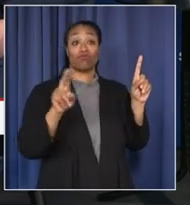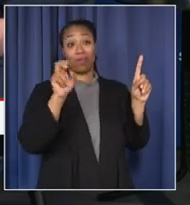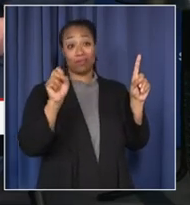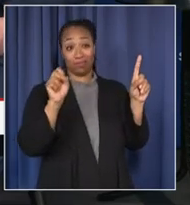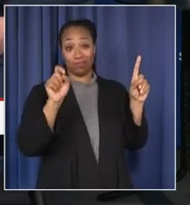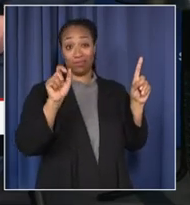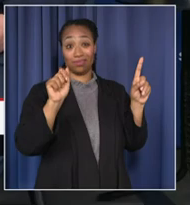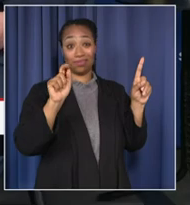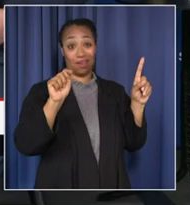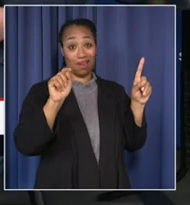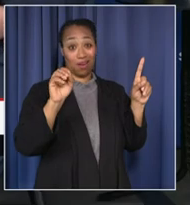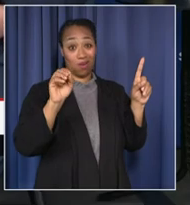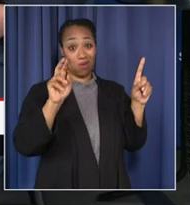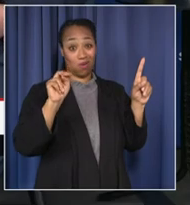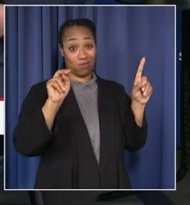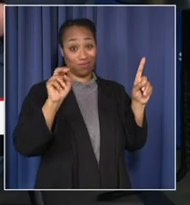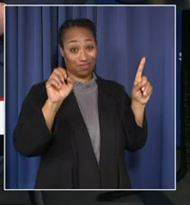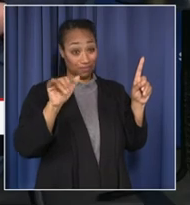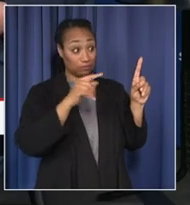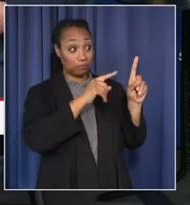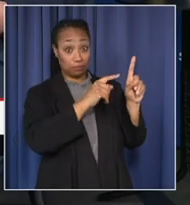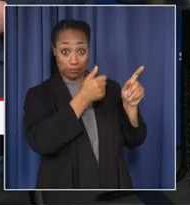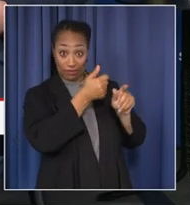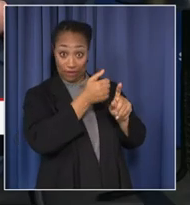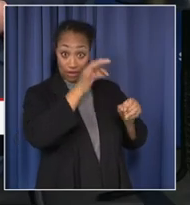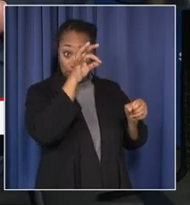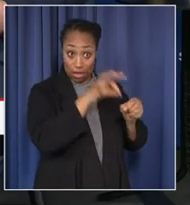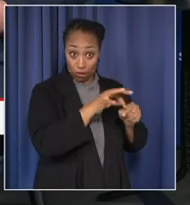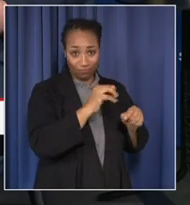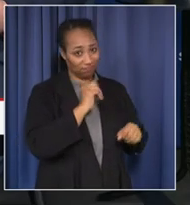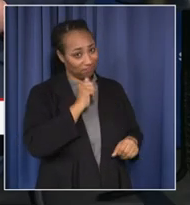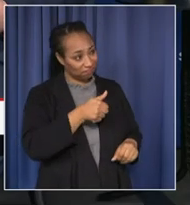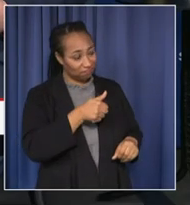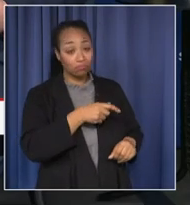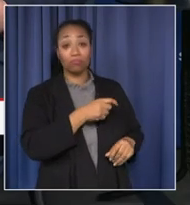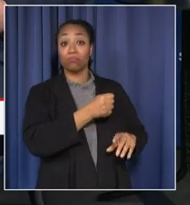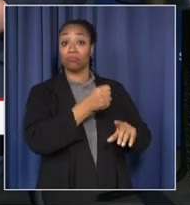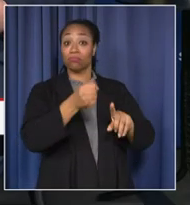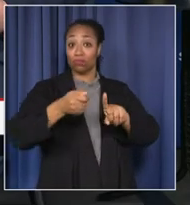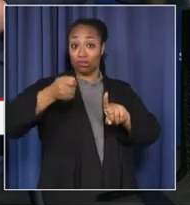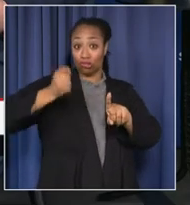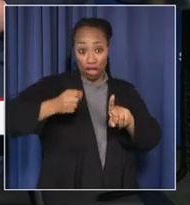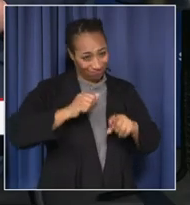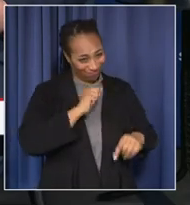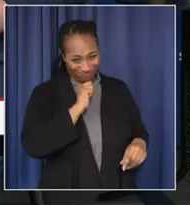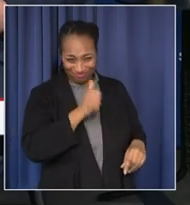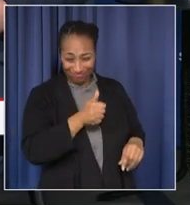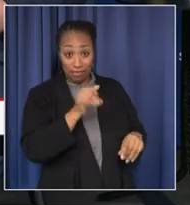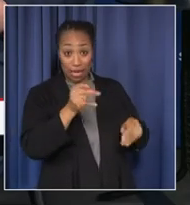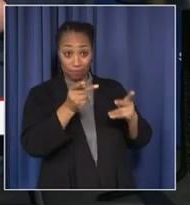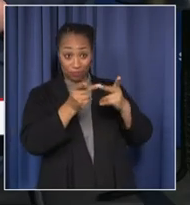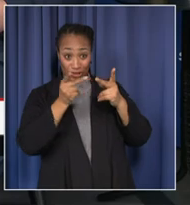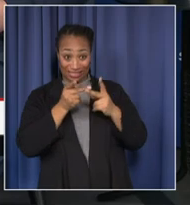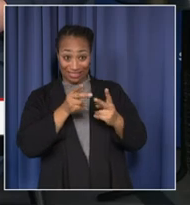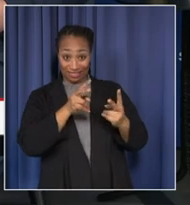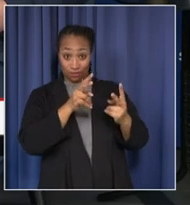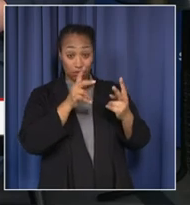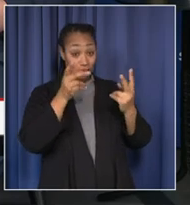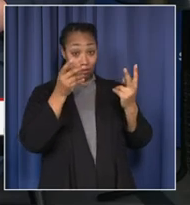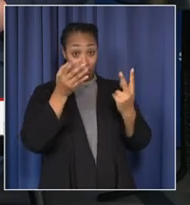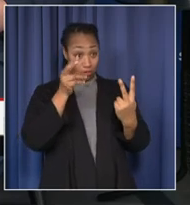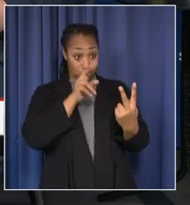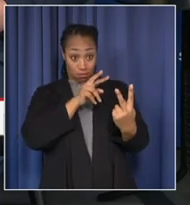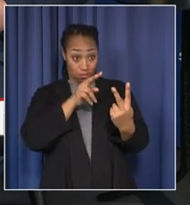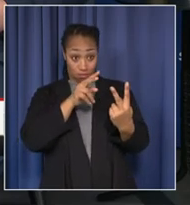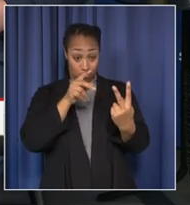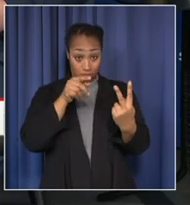accountable to local officials or taxpayers. So that is a position that either comes from the president or the attorney